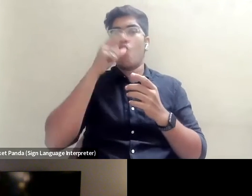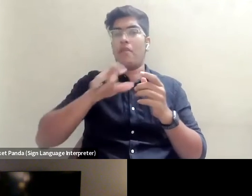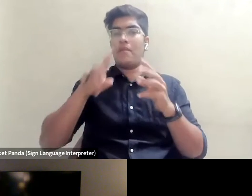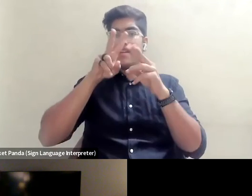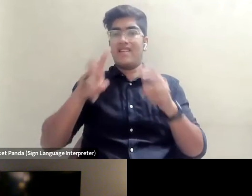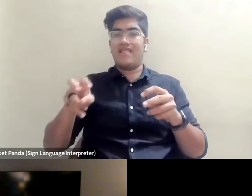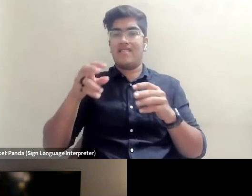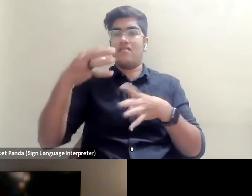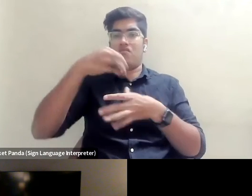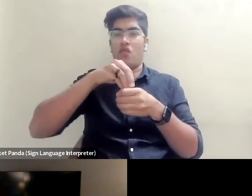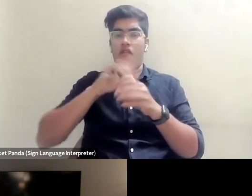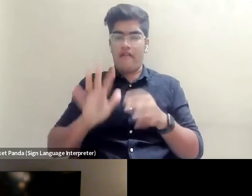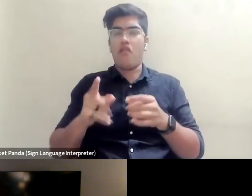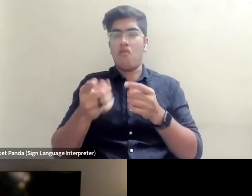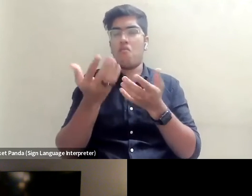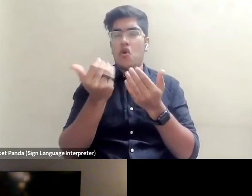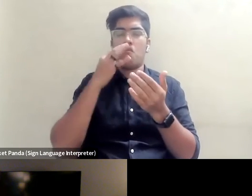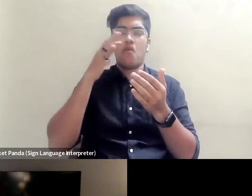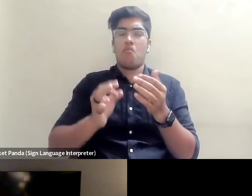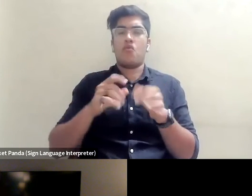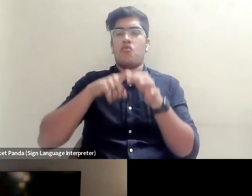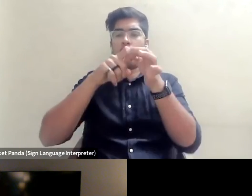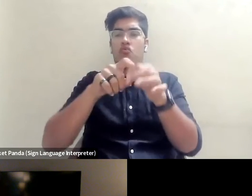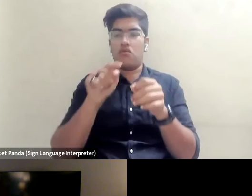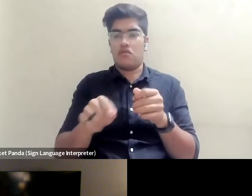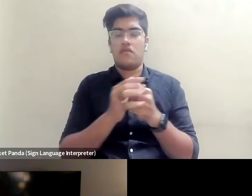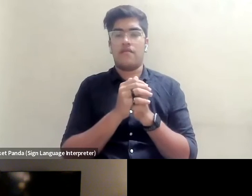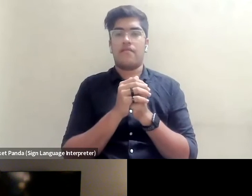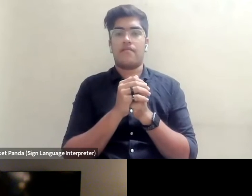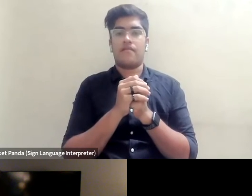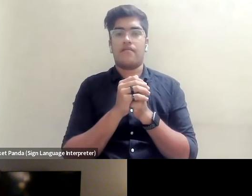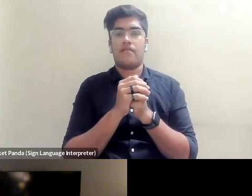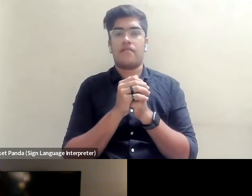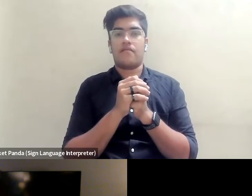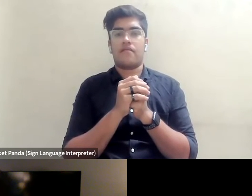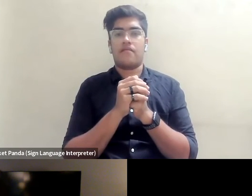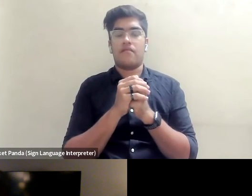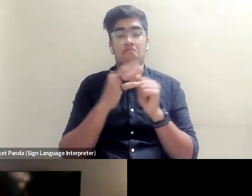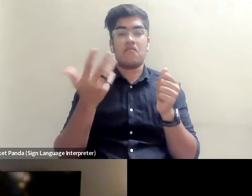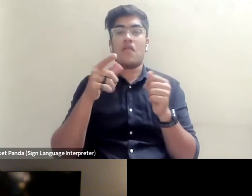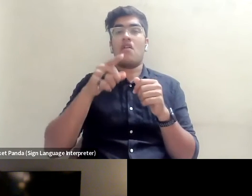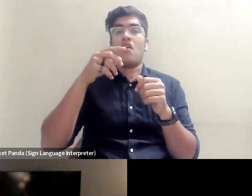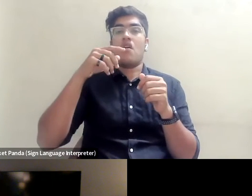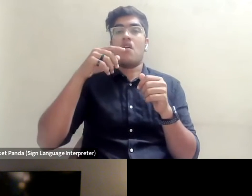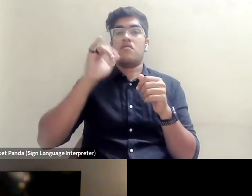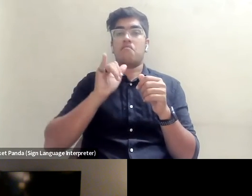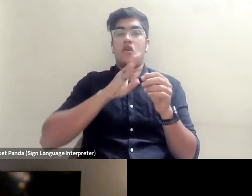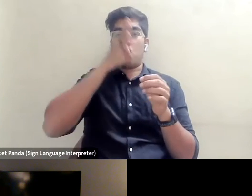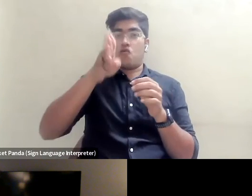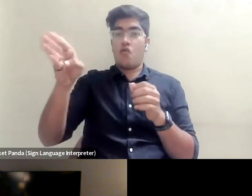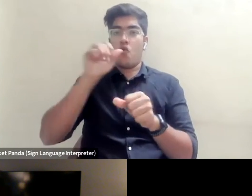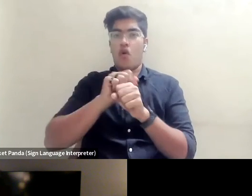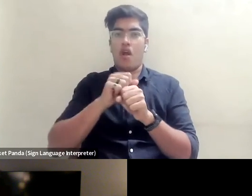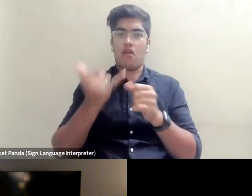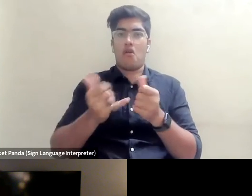so important because it doing field work has really the nature of it has completely changed